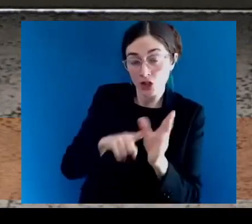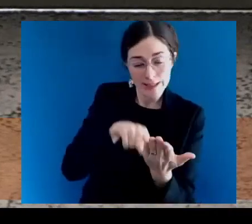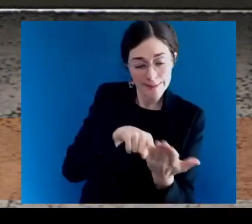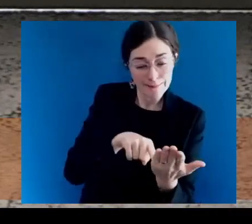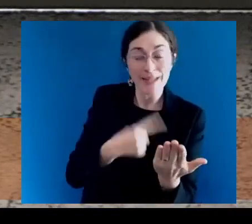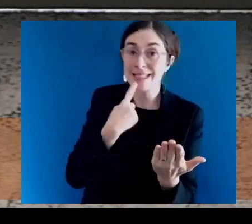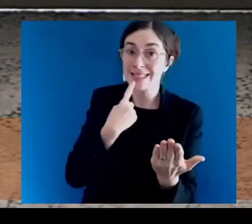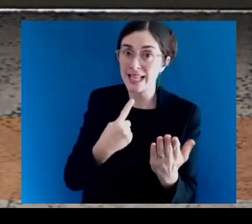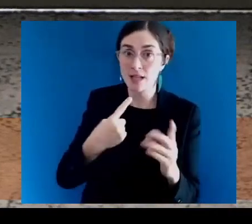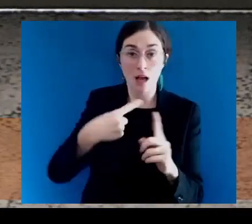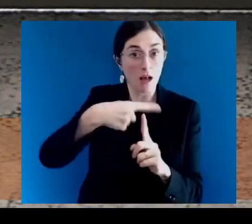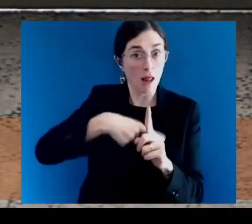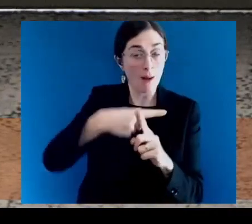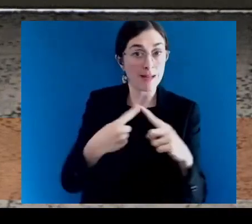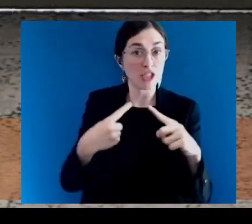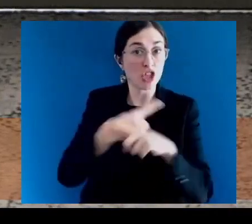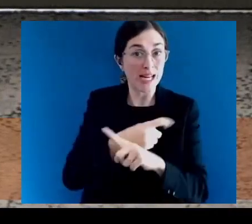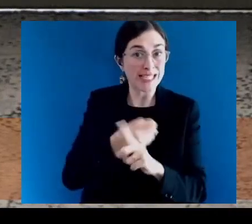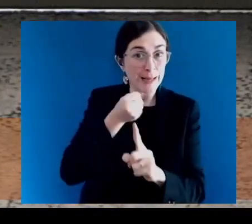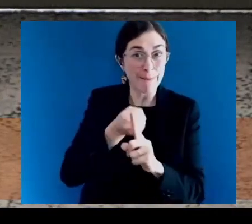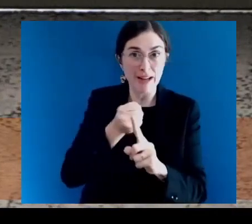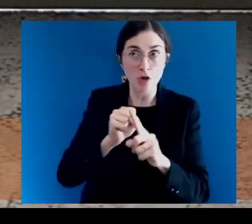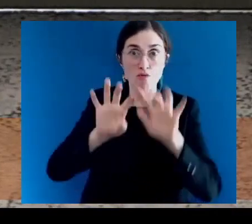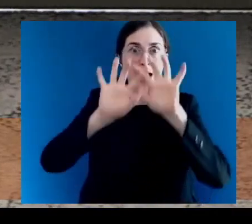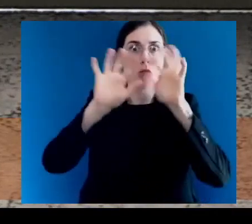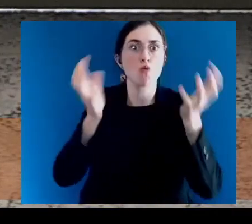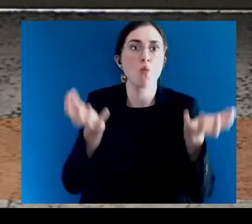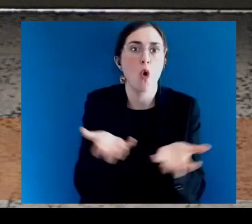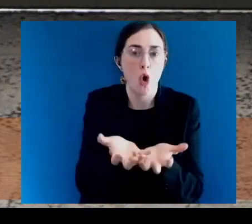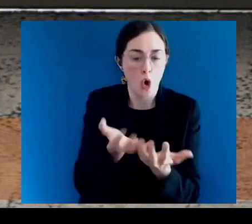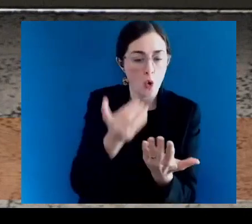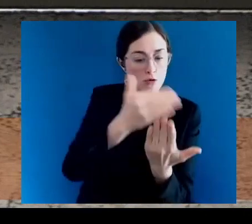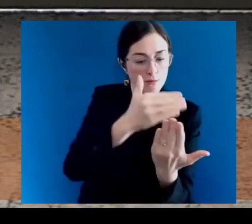impacts globally and an important guide for